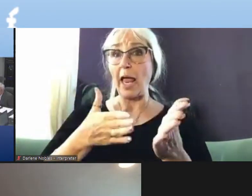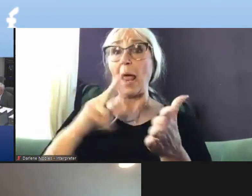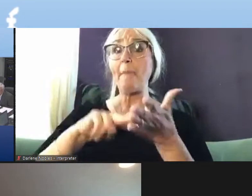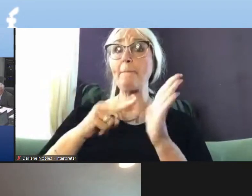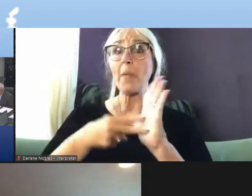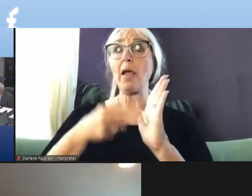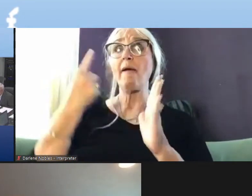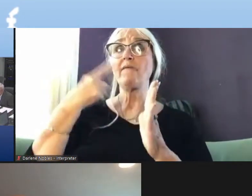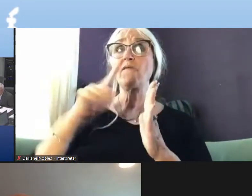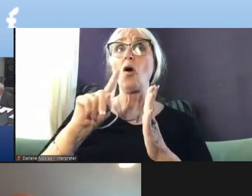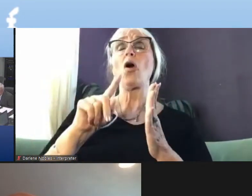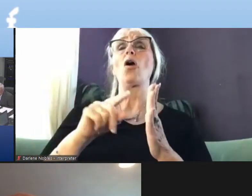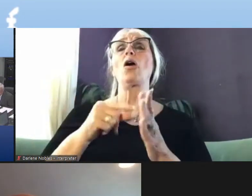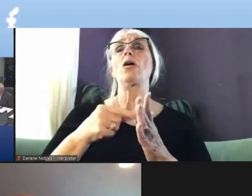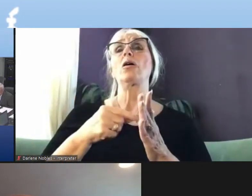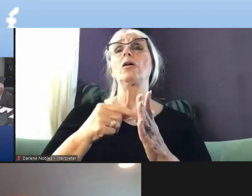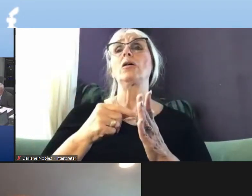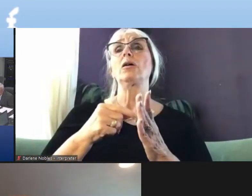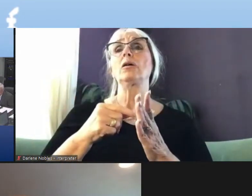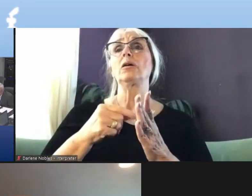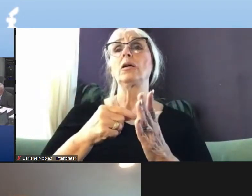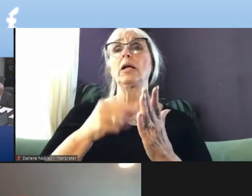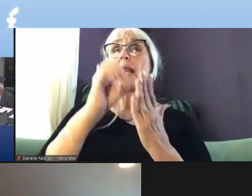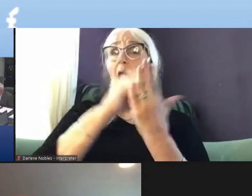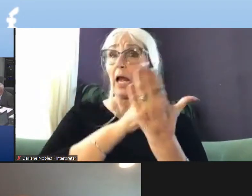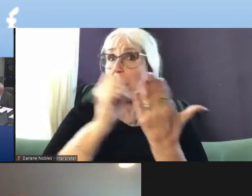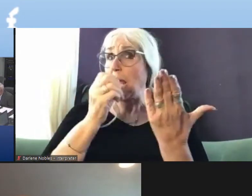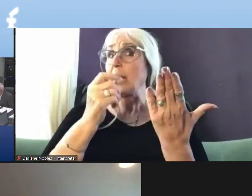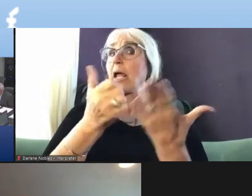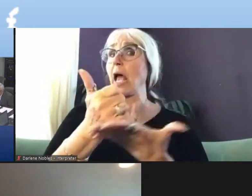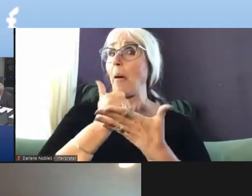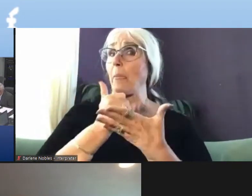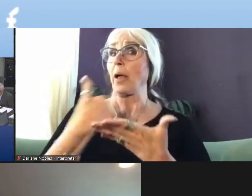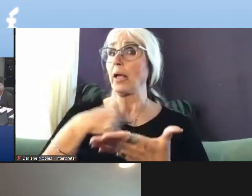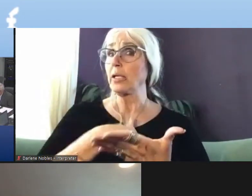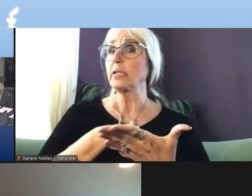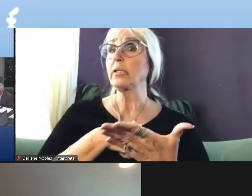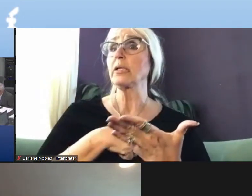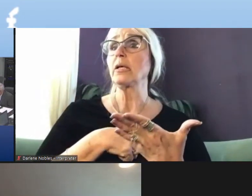a guideline so that we don't have,